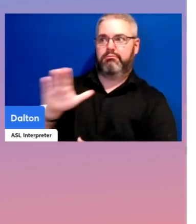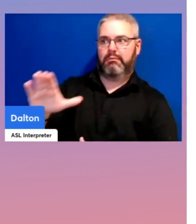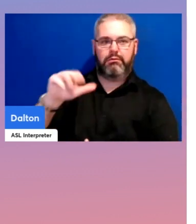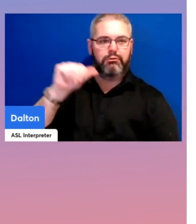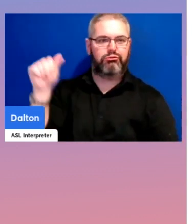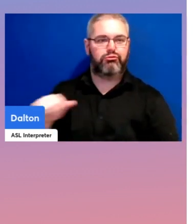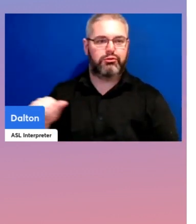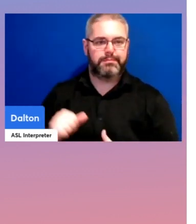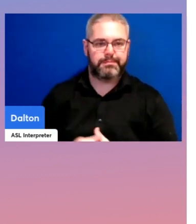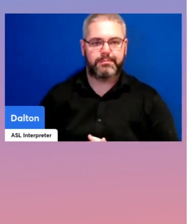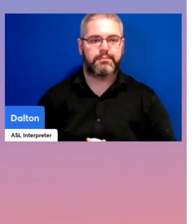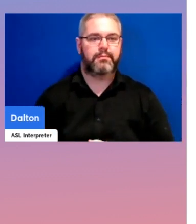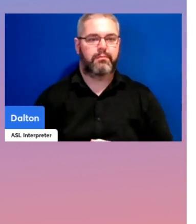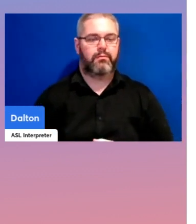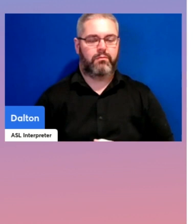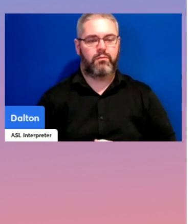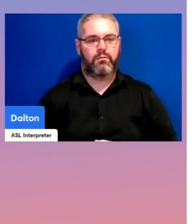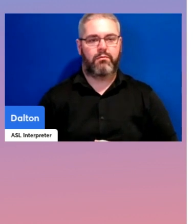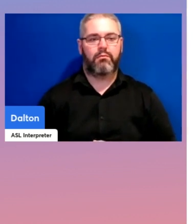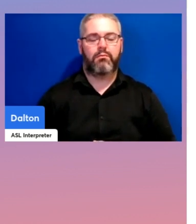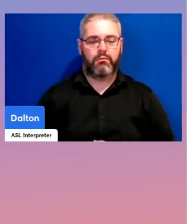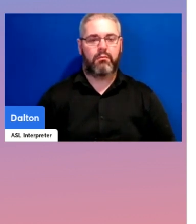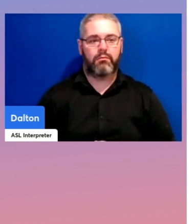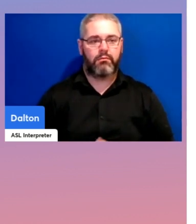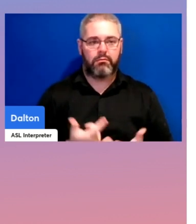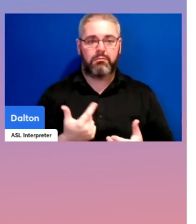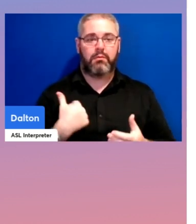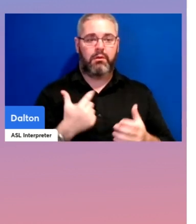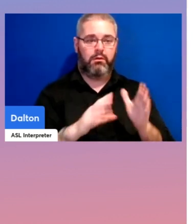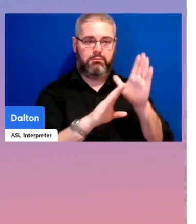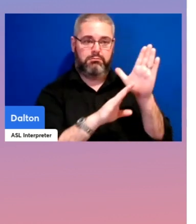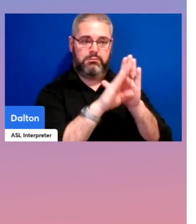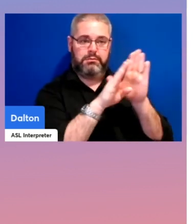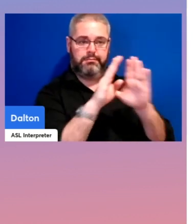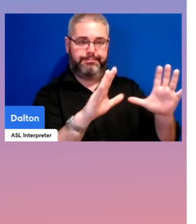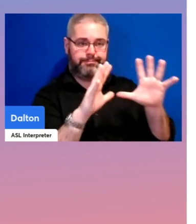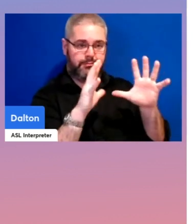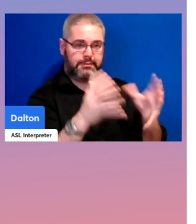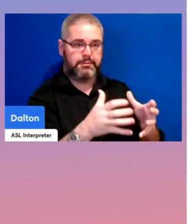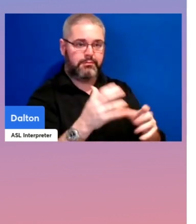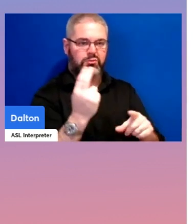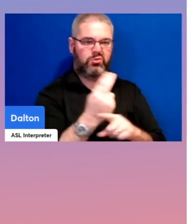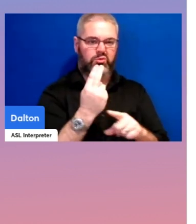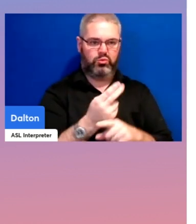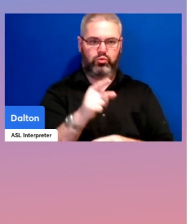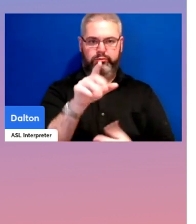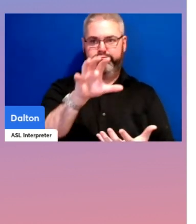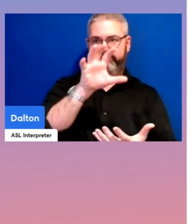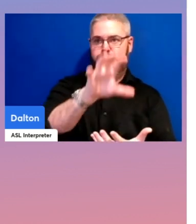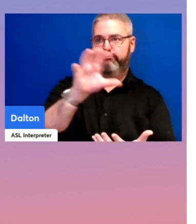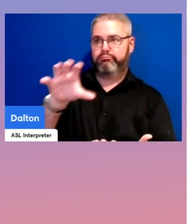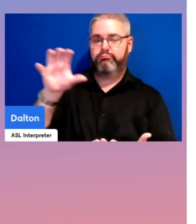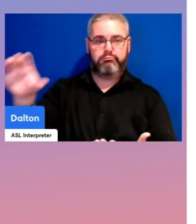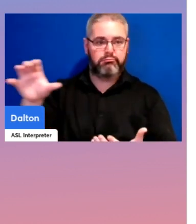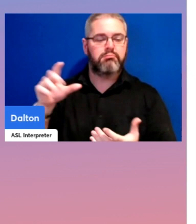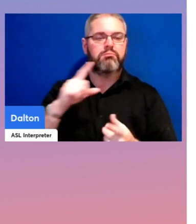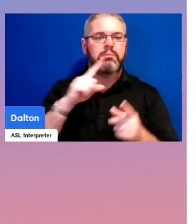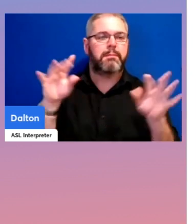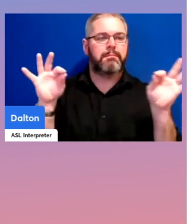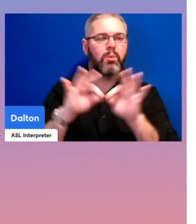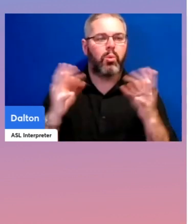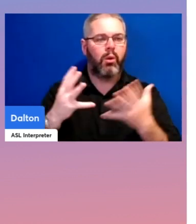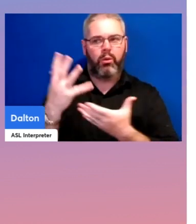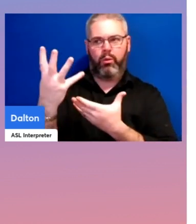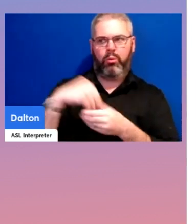All right, so as I mentioned, we have a number of development teams that are using our modules. So of course, we should include testing for